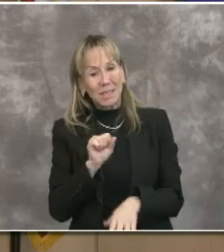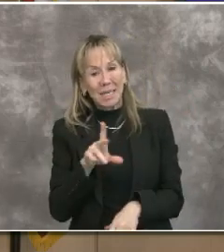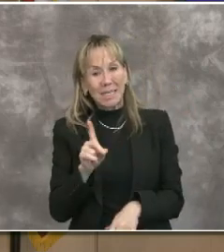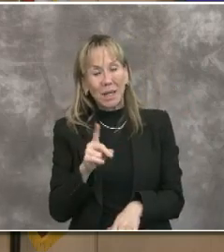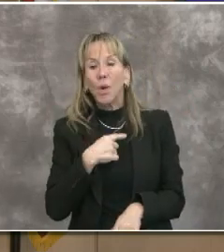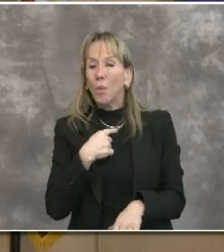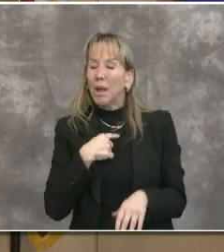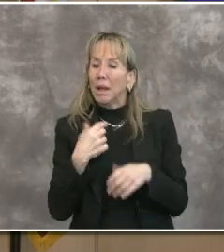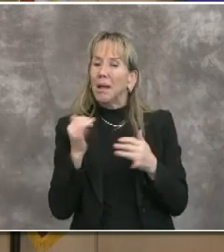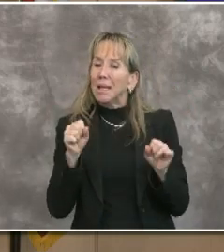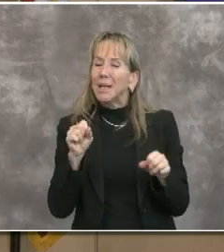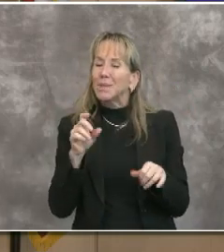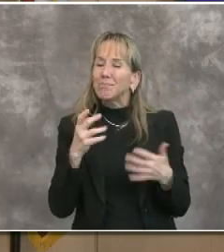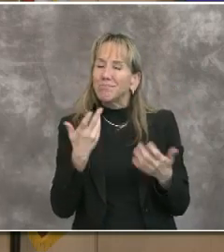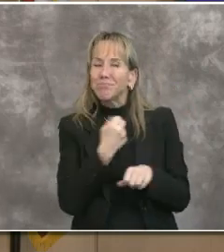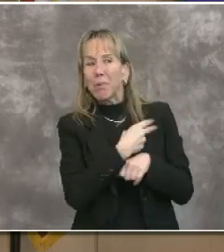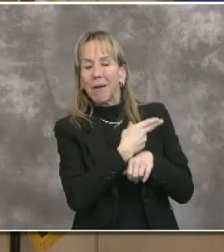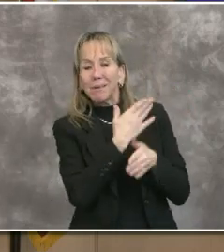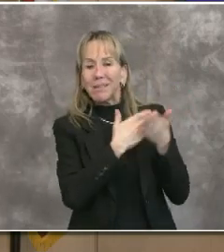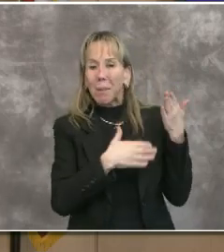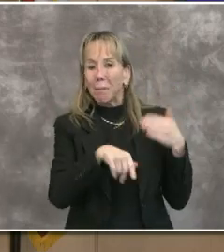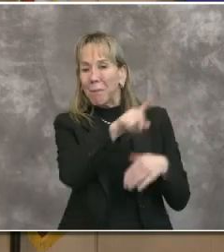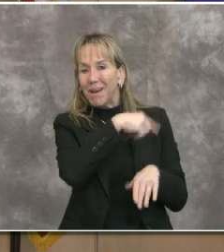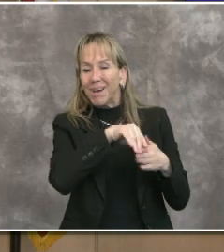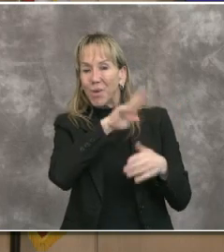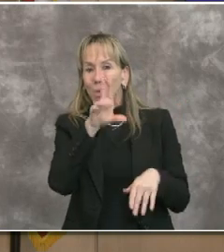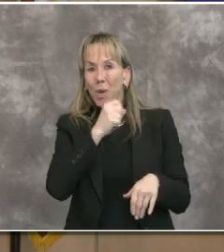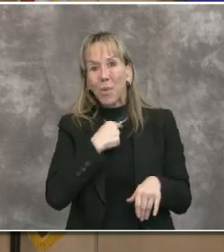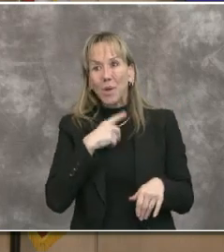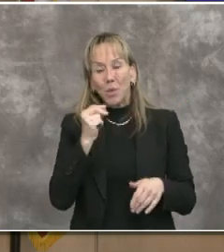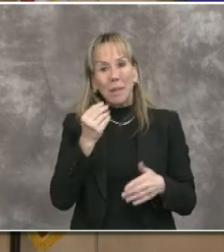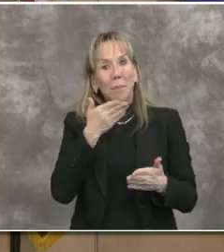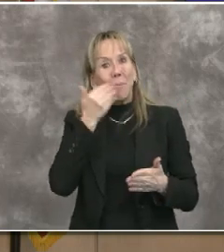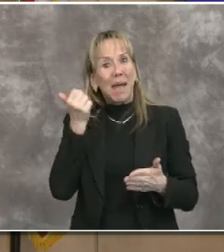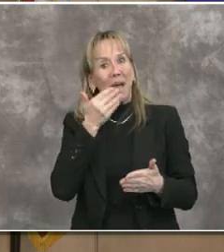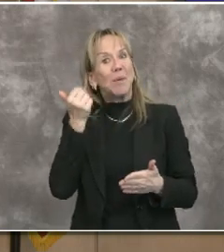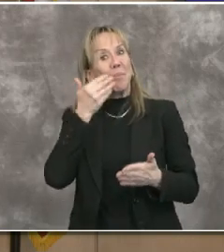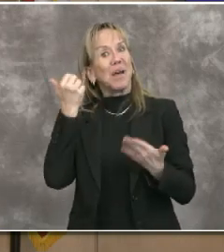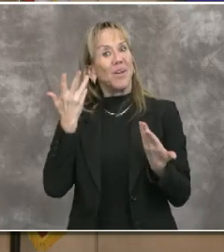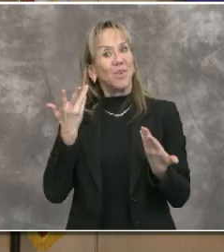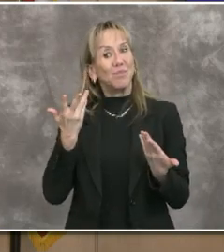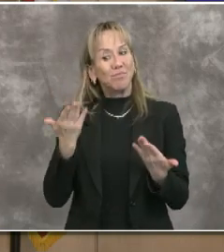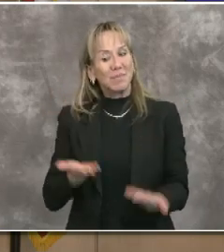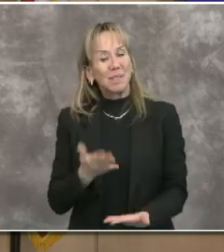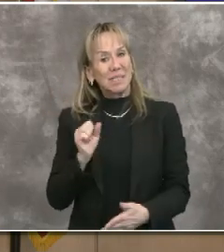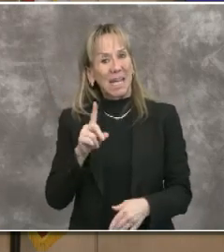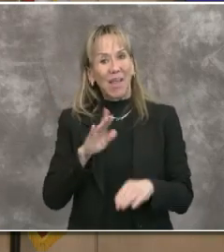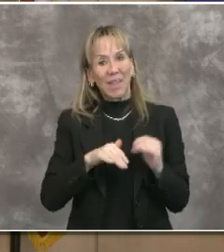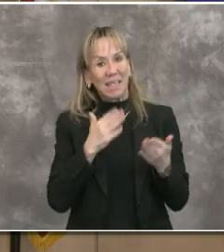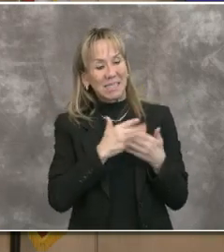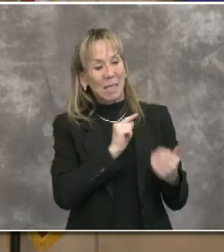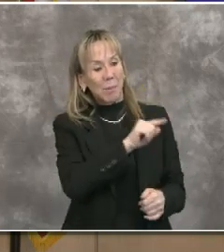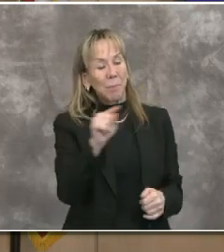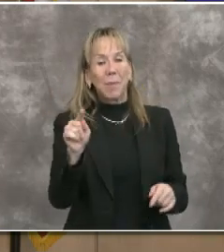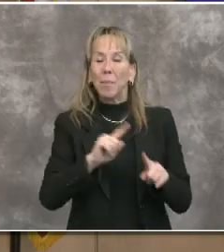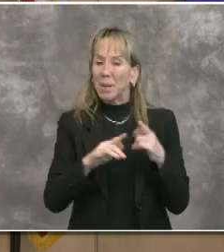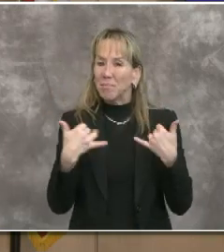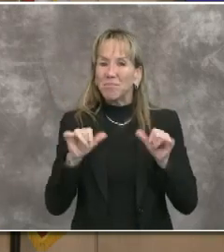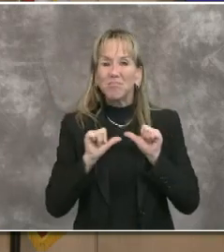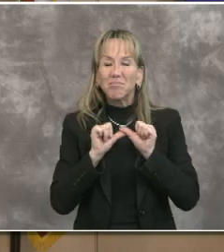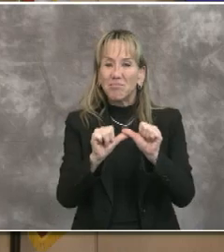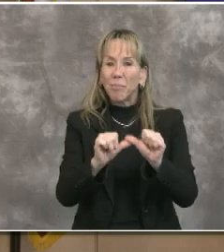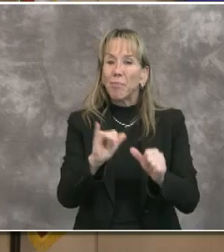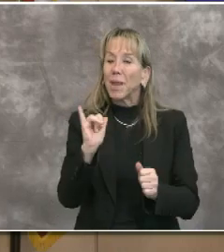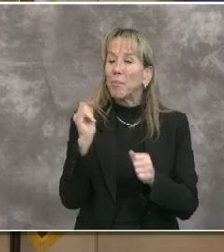there yet as far as being able to remove the restrictions that we've had. And again, as I think Supervisor Fletcher has said, Dr.